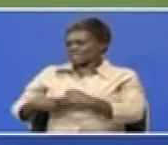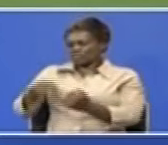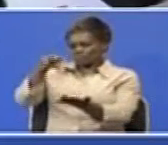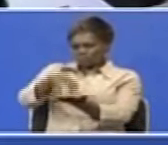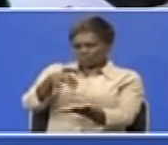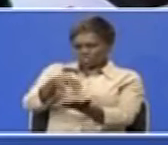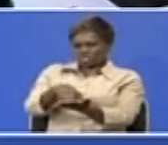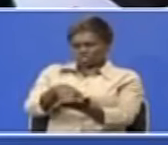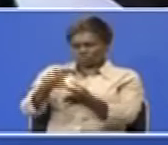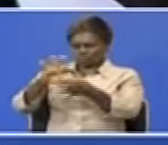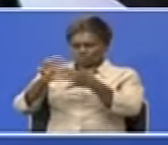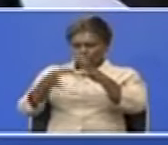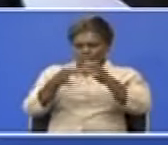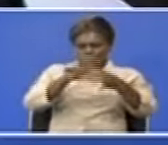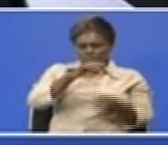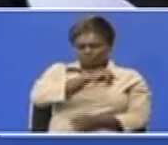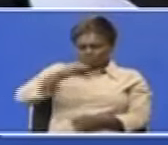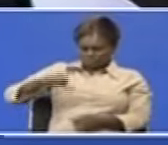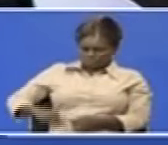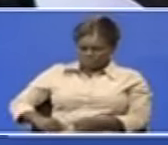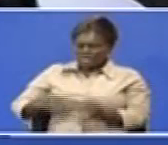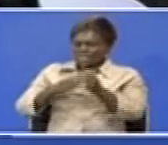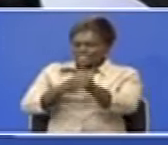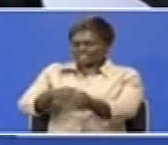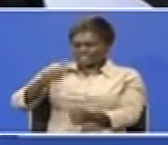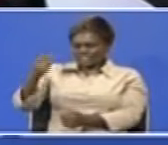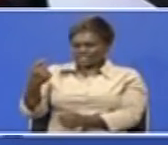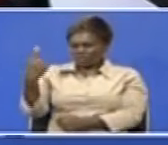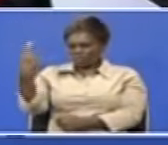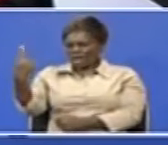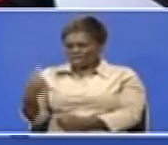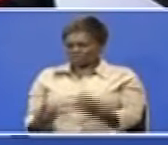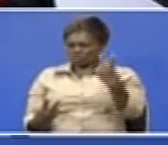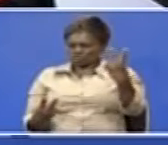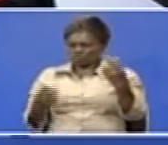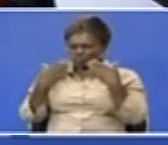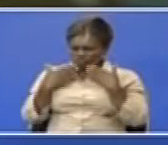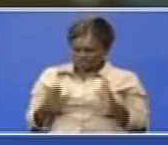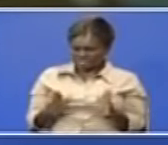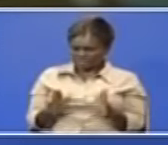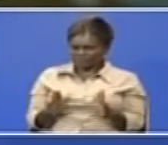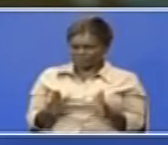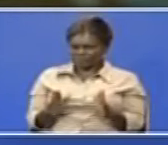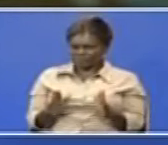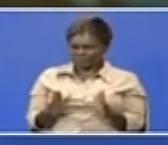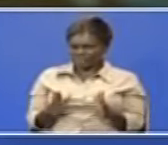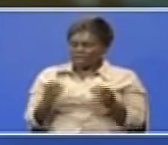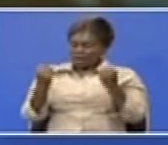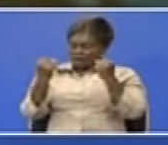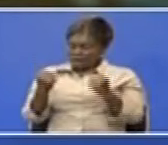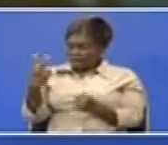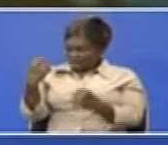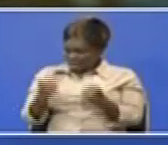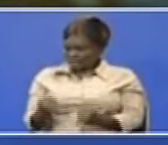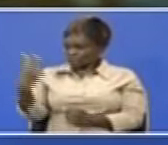Athletics Championships in Beijing, where Asbel Kiprop led a Kenyan 1-2 podium finish. It's a bit tougher in 2015